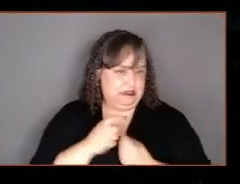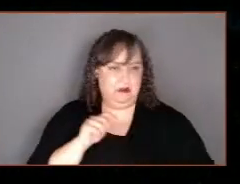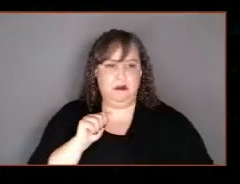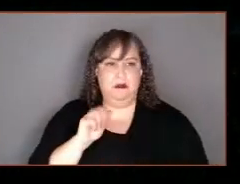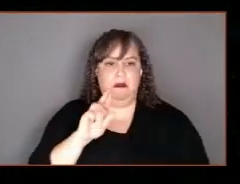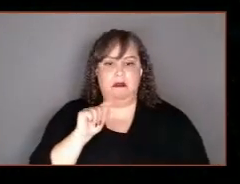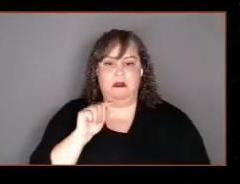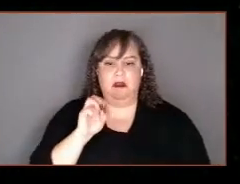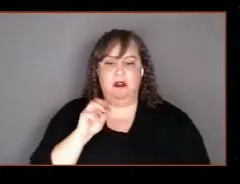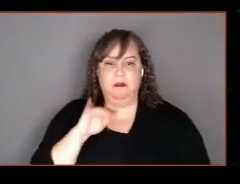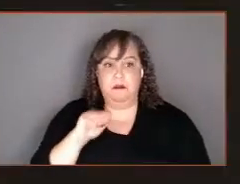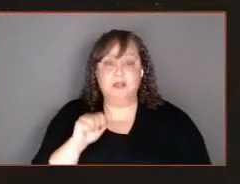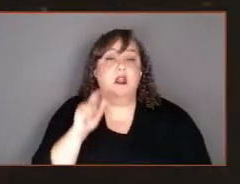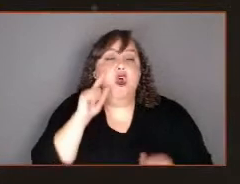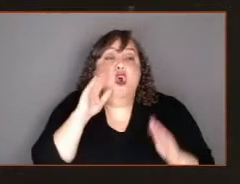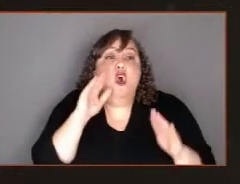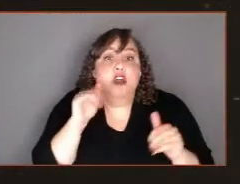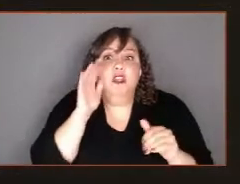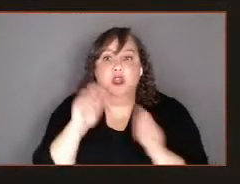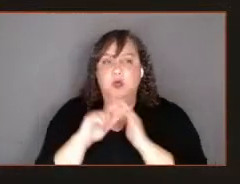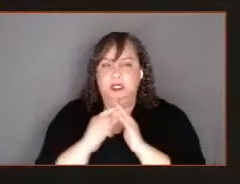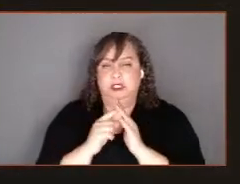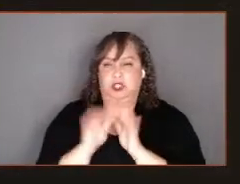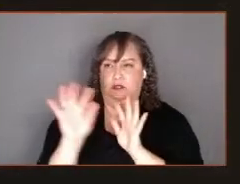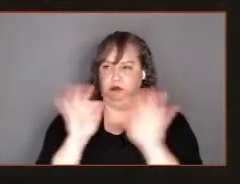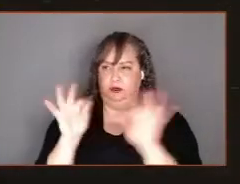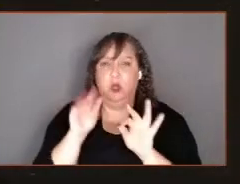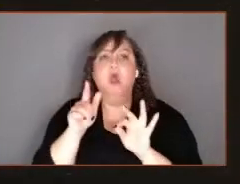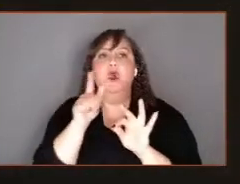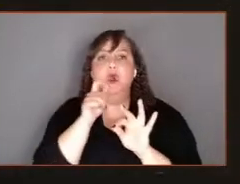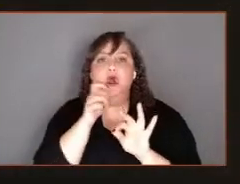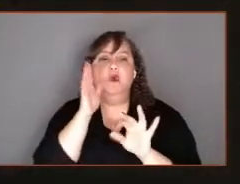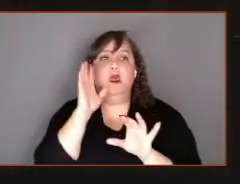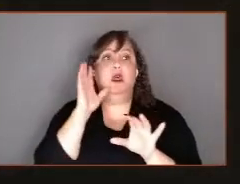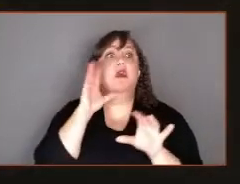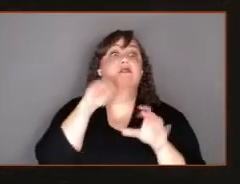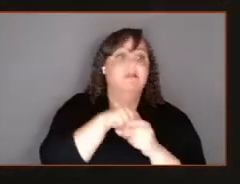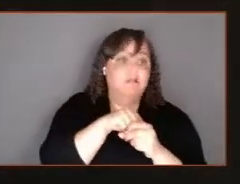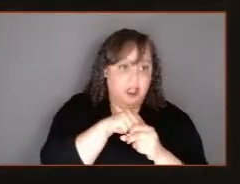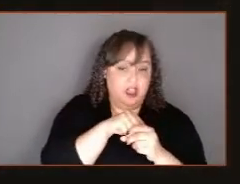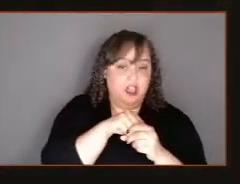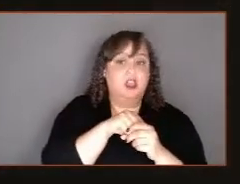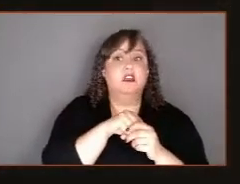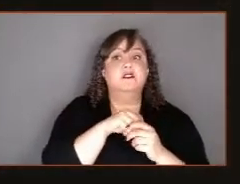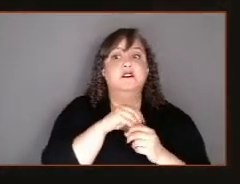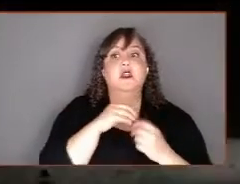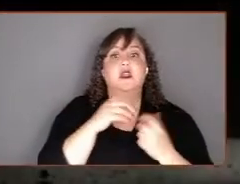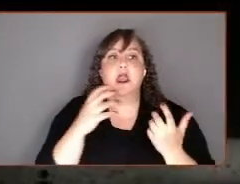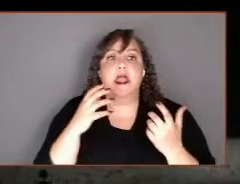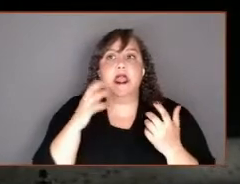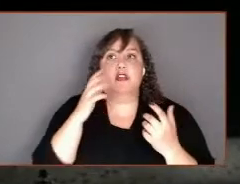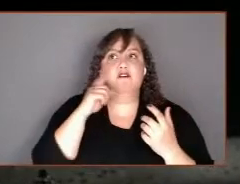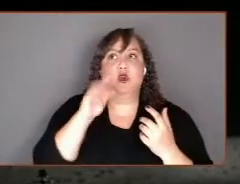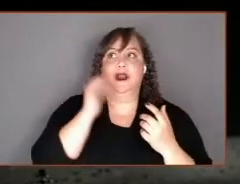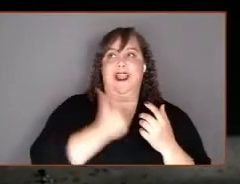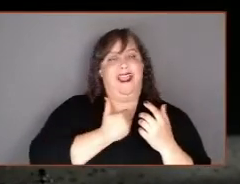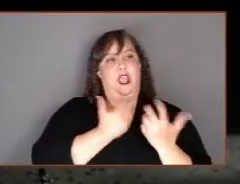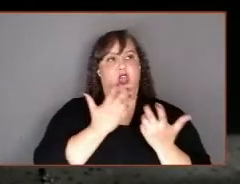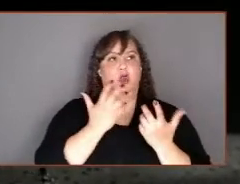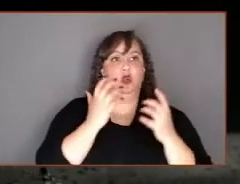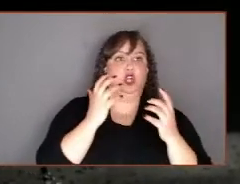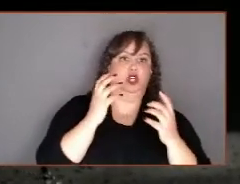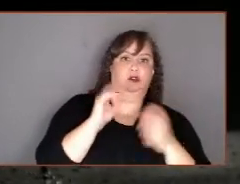near future, actually naming folks from Team Artemis, but also the Greater Astronaut Office, as well as our international partners